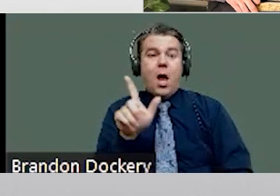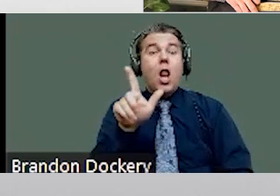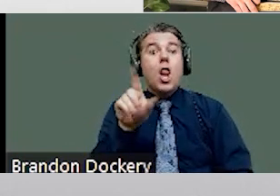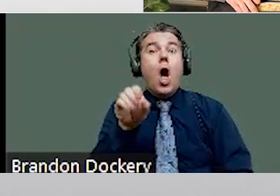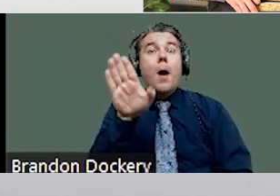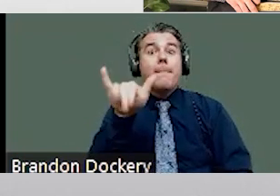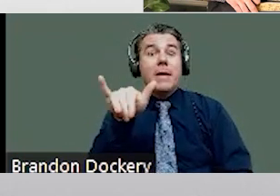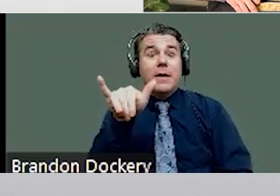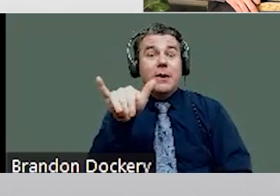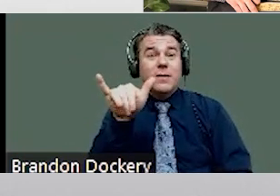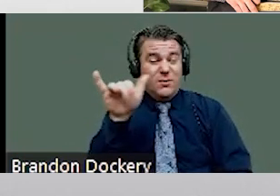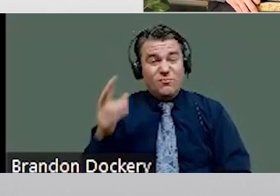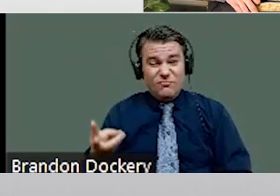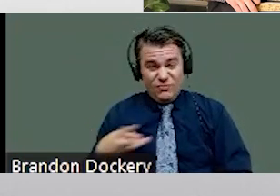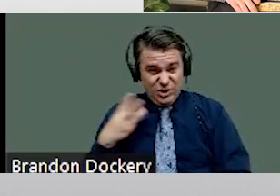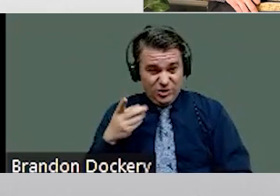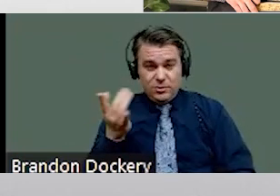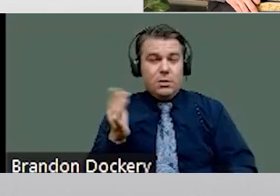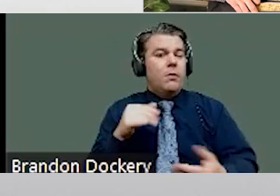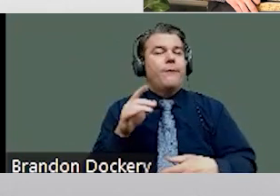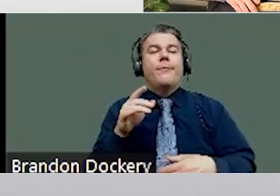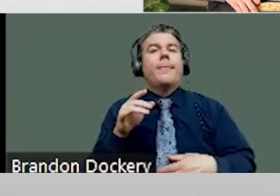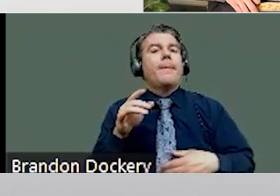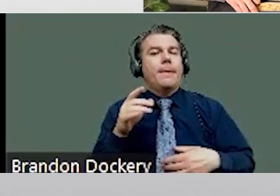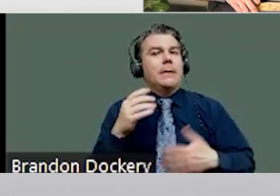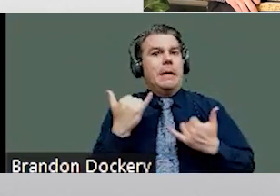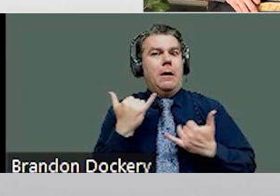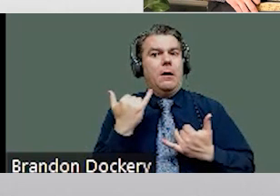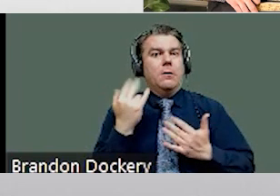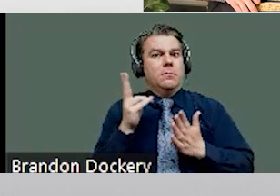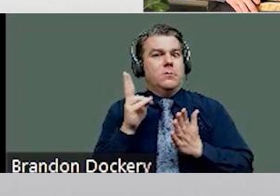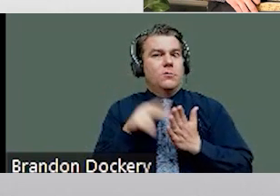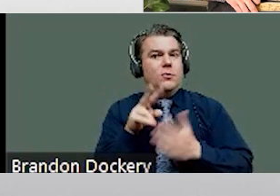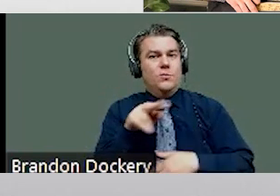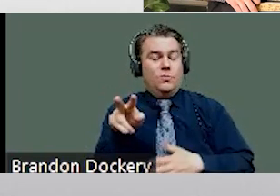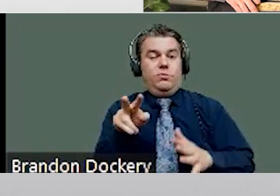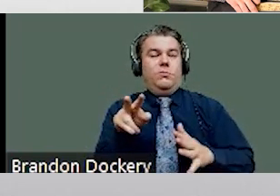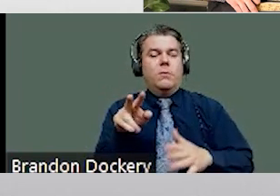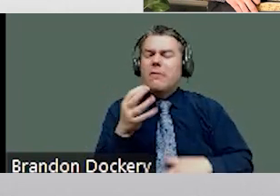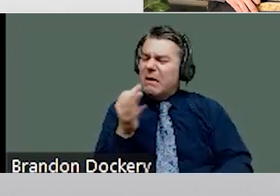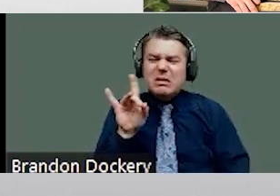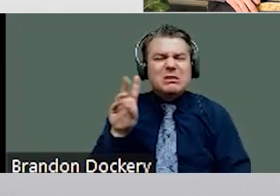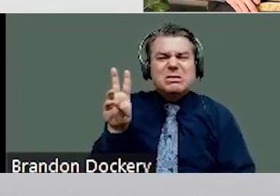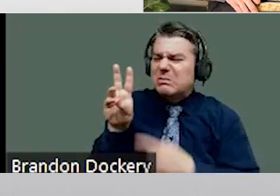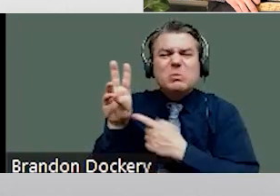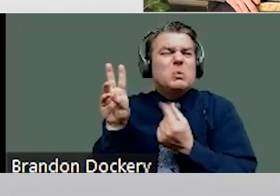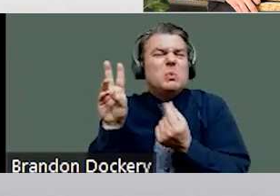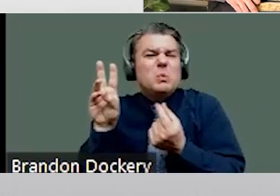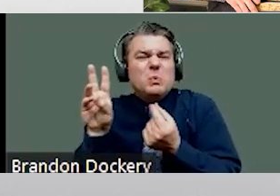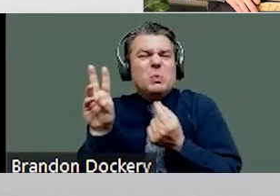in 1986. And then as we move to 2022, it's a cautionary tale. Well, what happens in